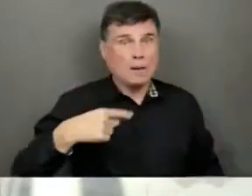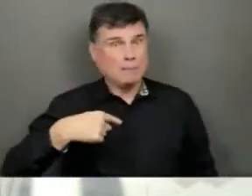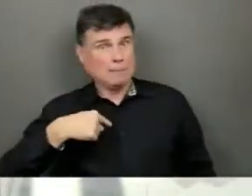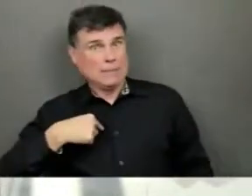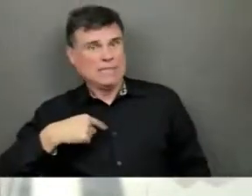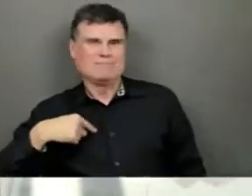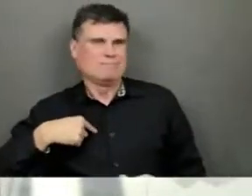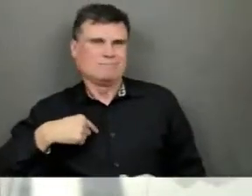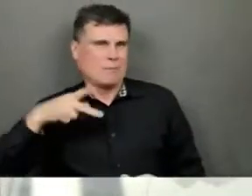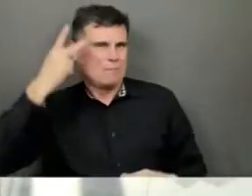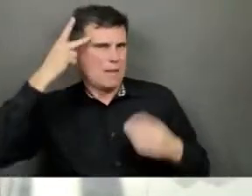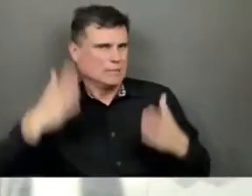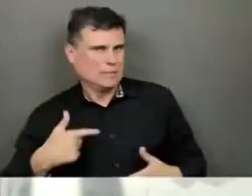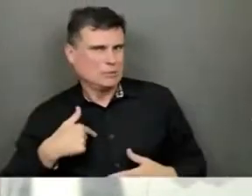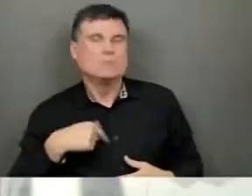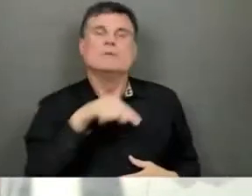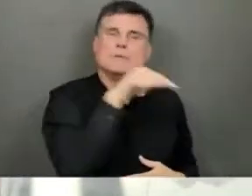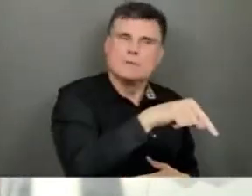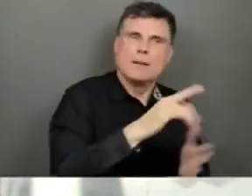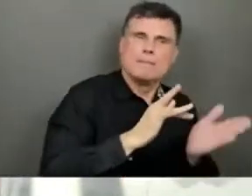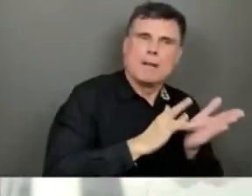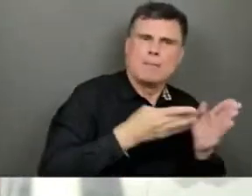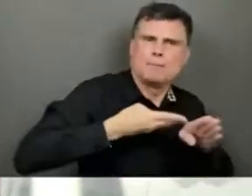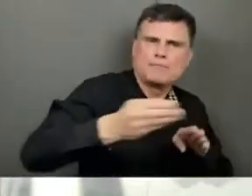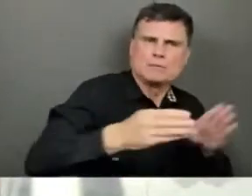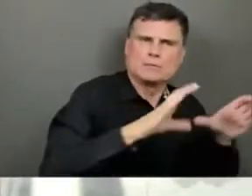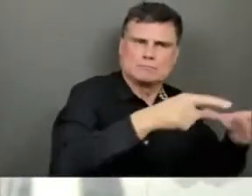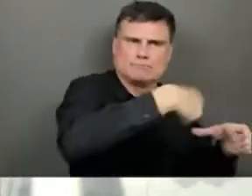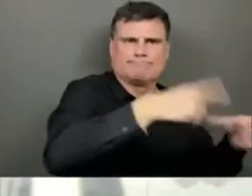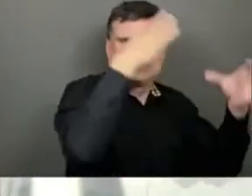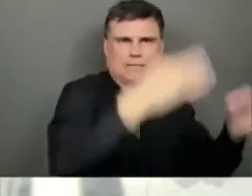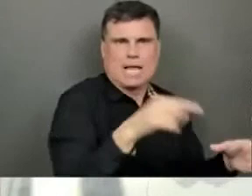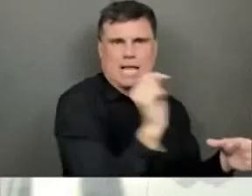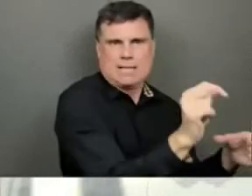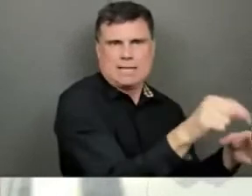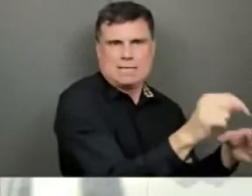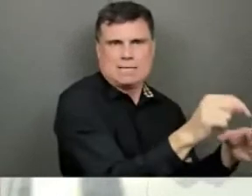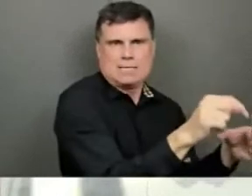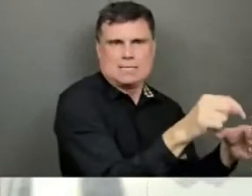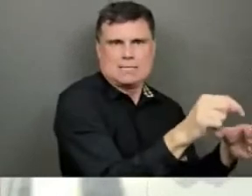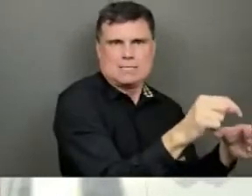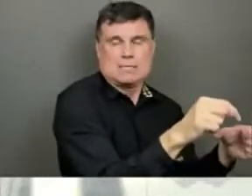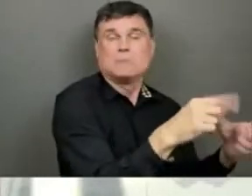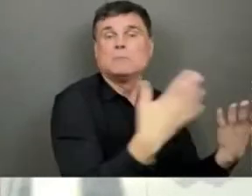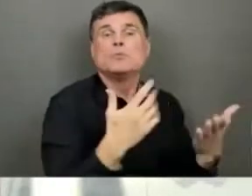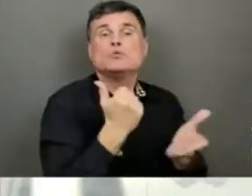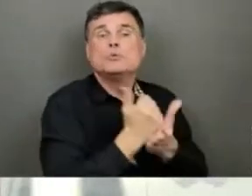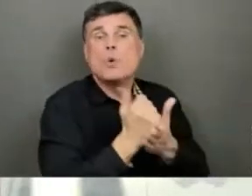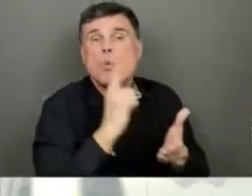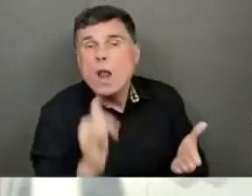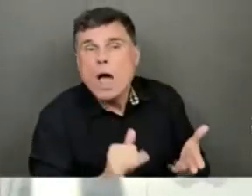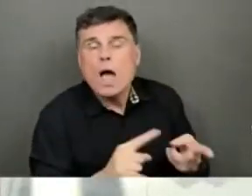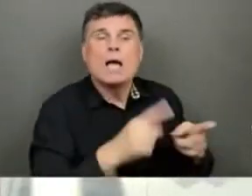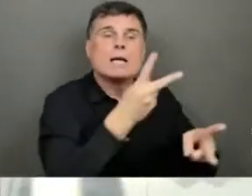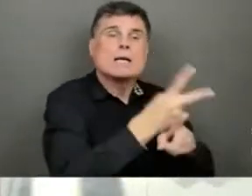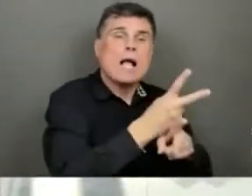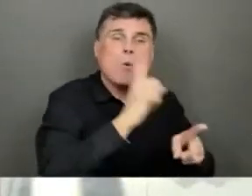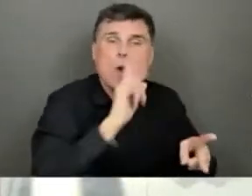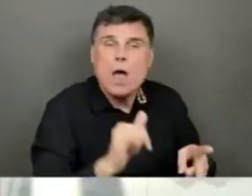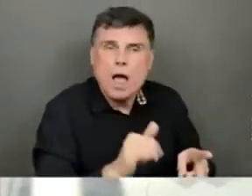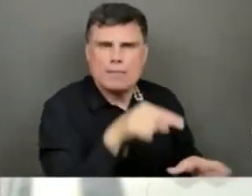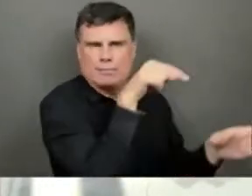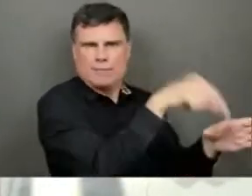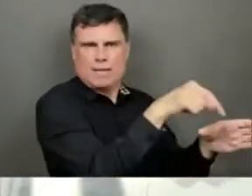respect to different treatments and different kinds of care. That is how the